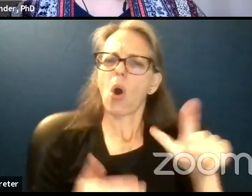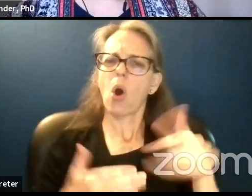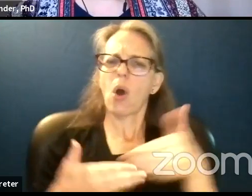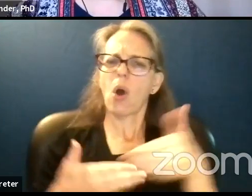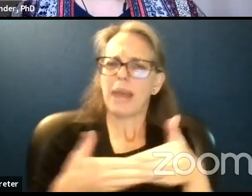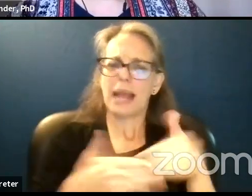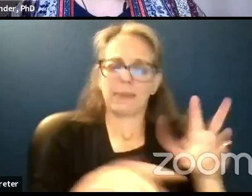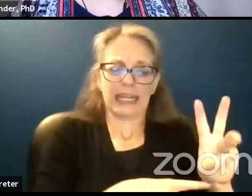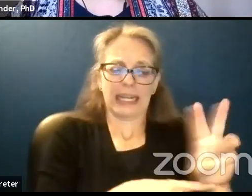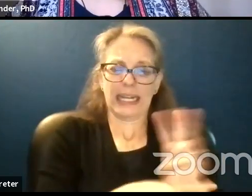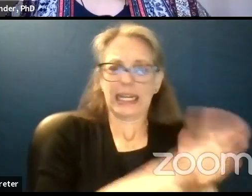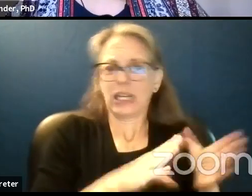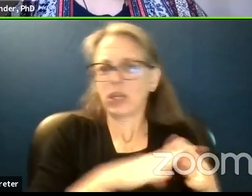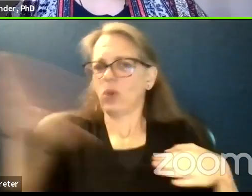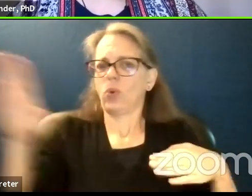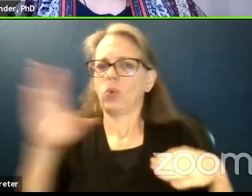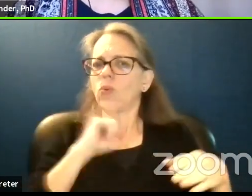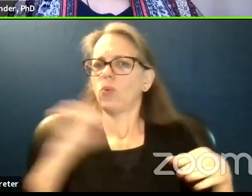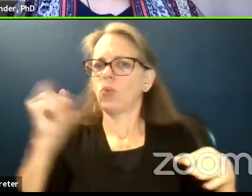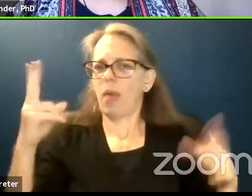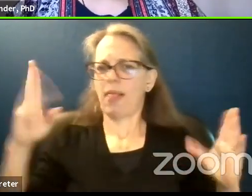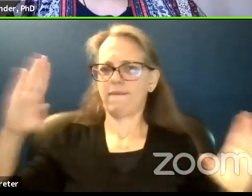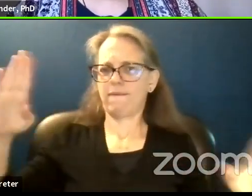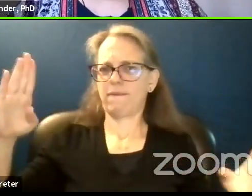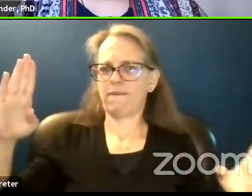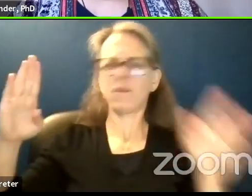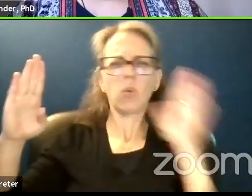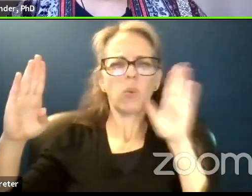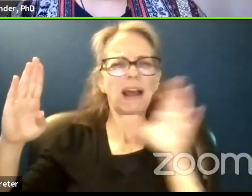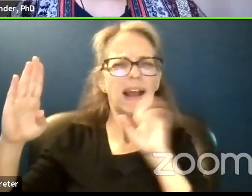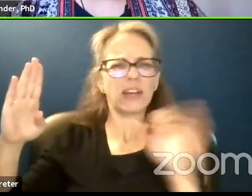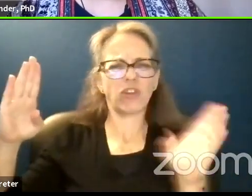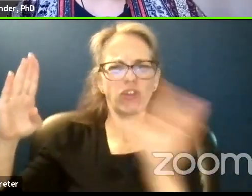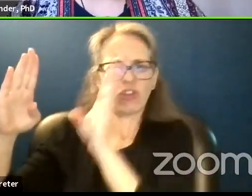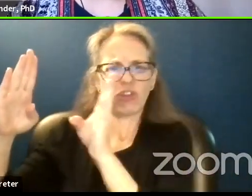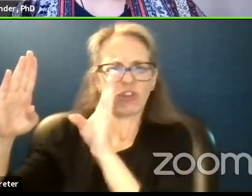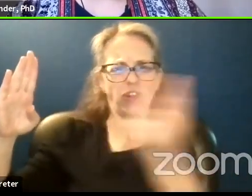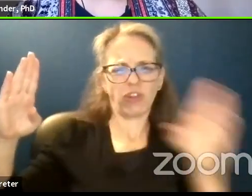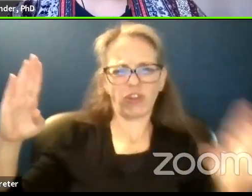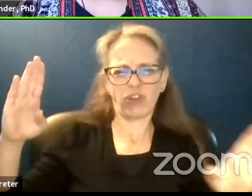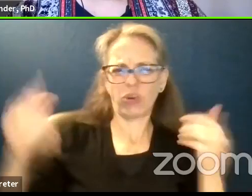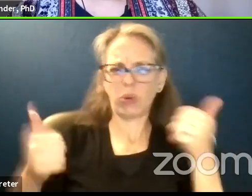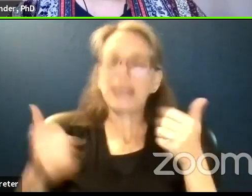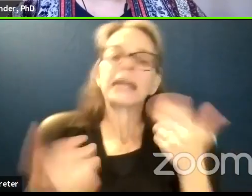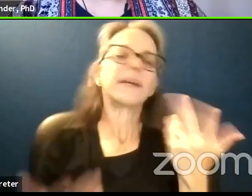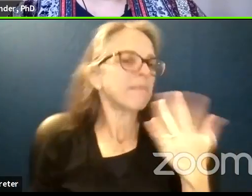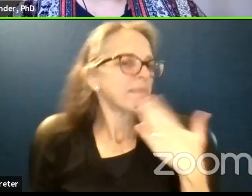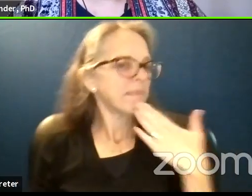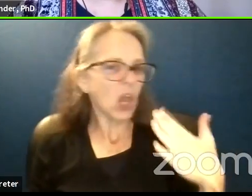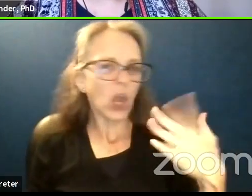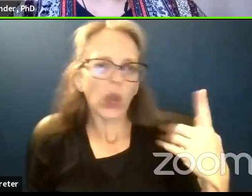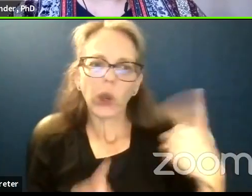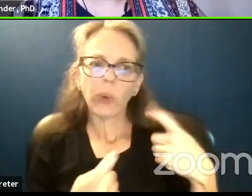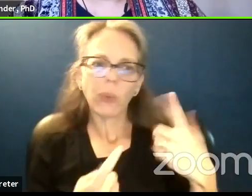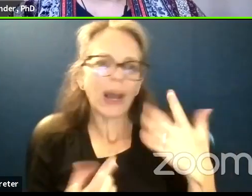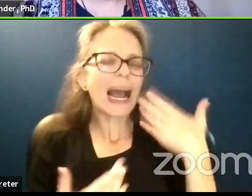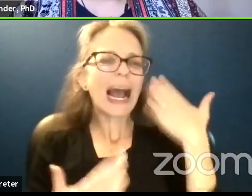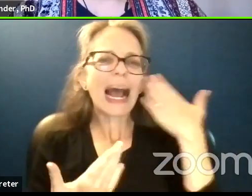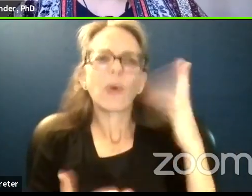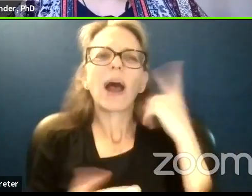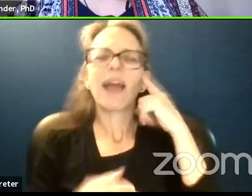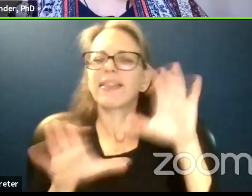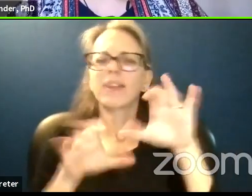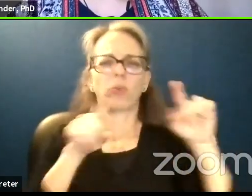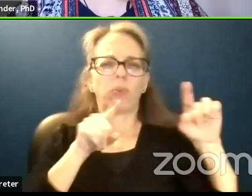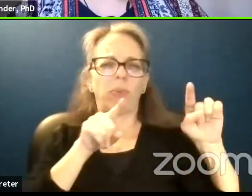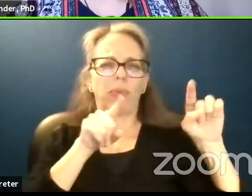all at one time? I think that's a good question. We'll have to see. I think that they're doing things in parallel as much as they can.